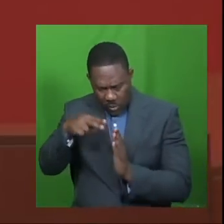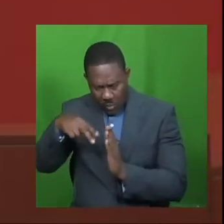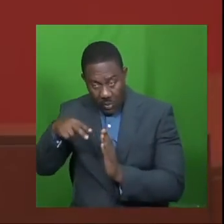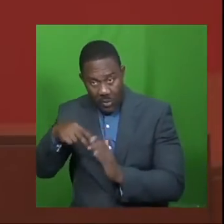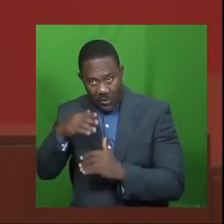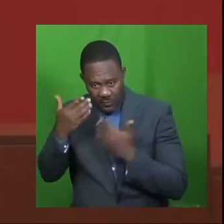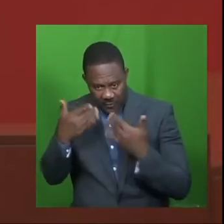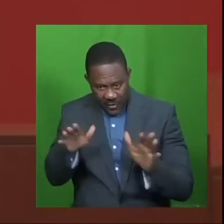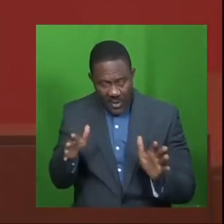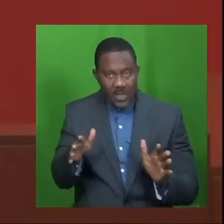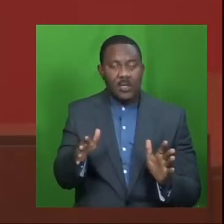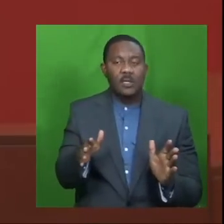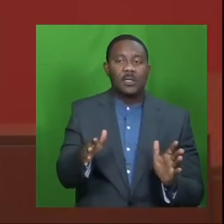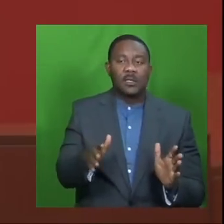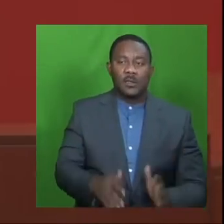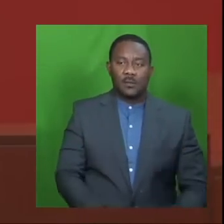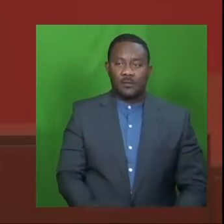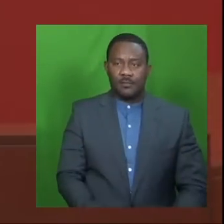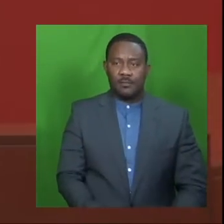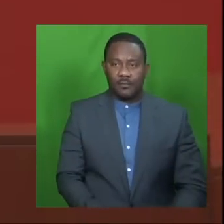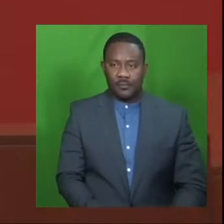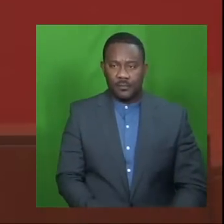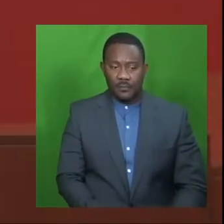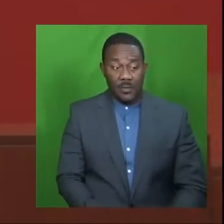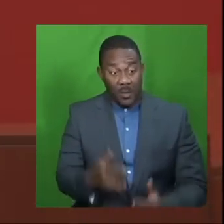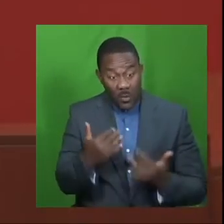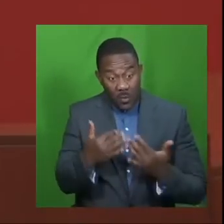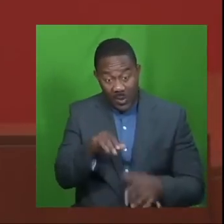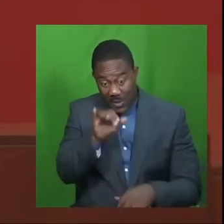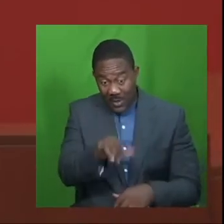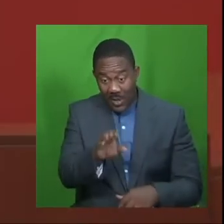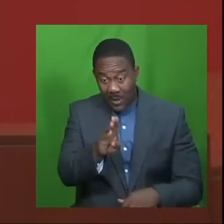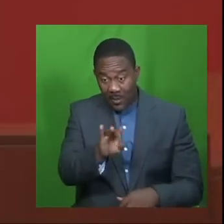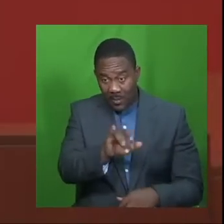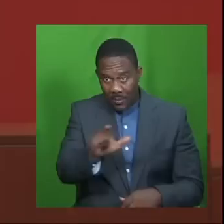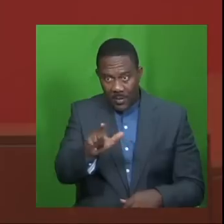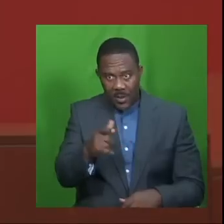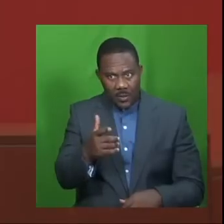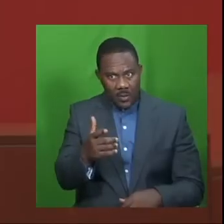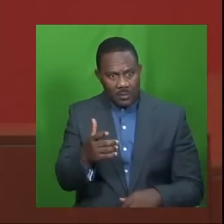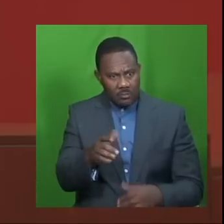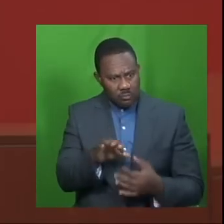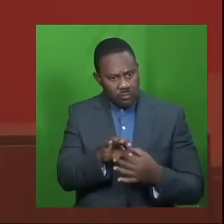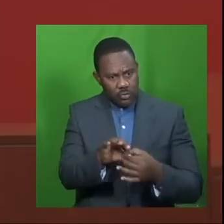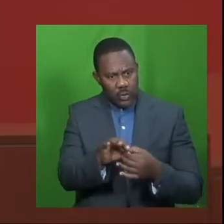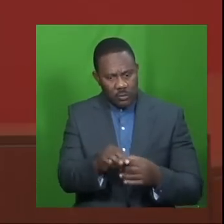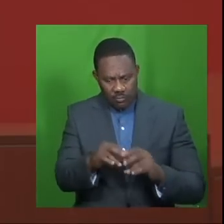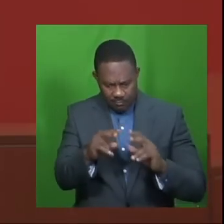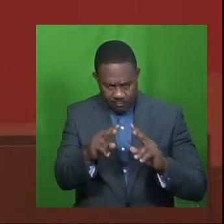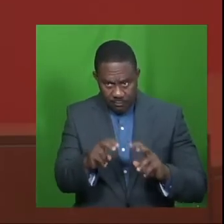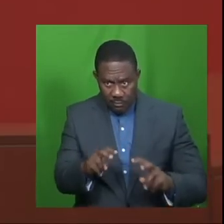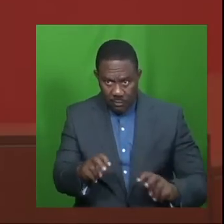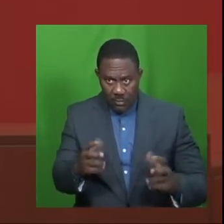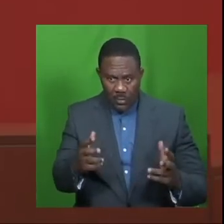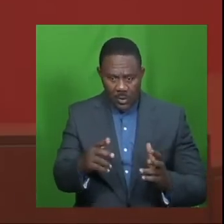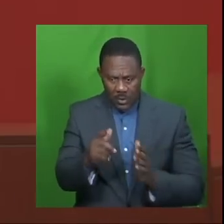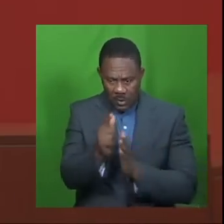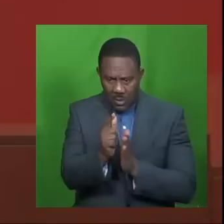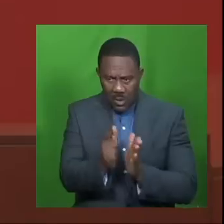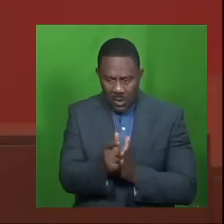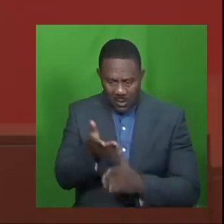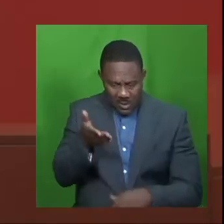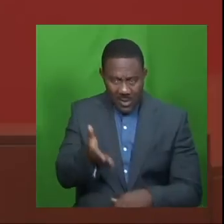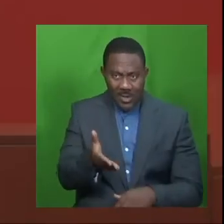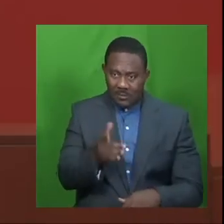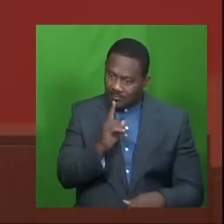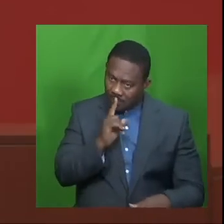And so please, I'm awaiting the bill to come. And we'll go through it together. The law is the law.